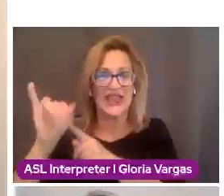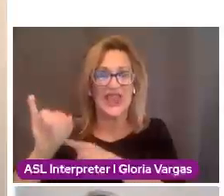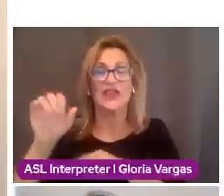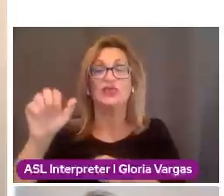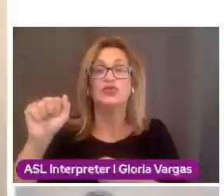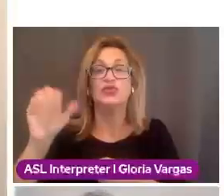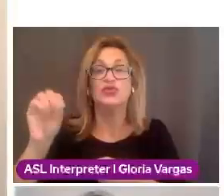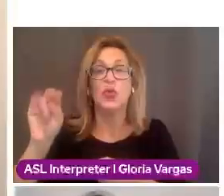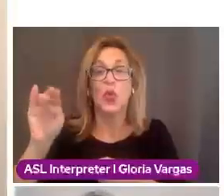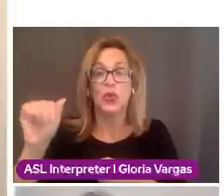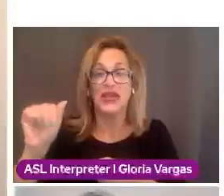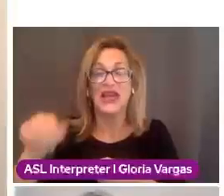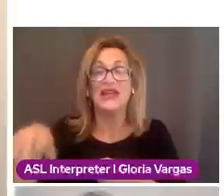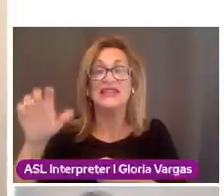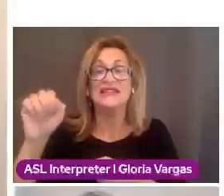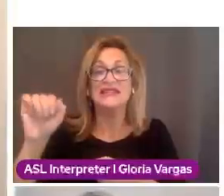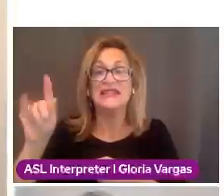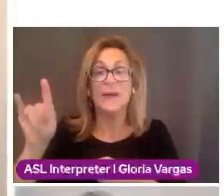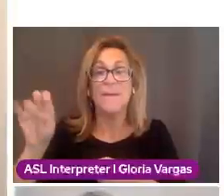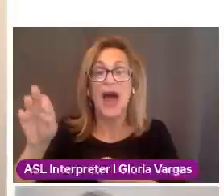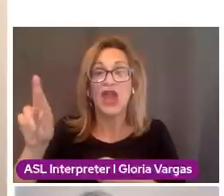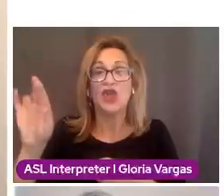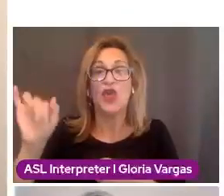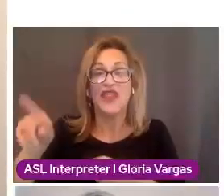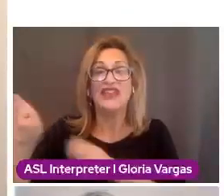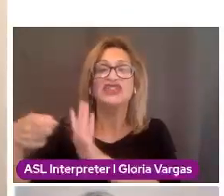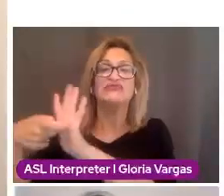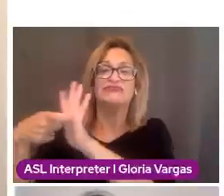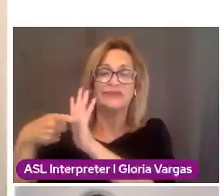for example, needed in order to be confirmed.